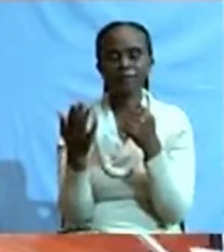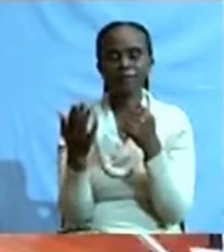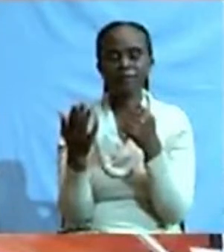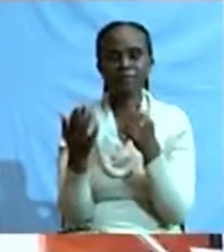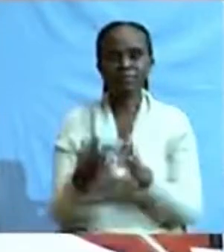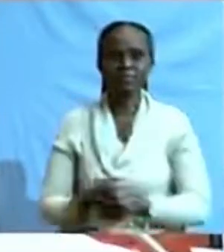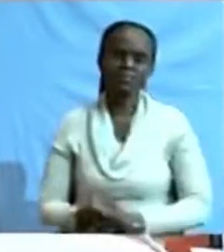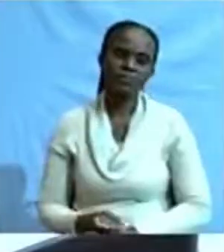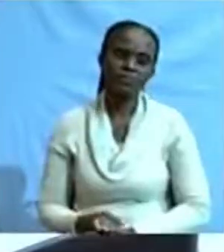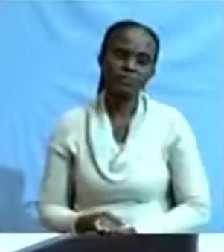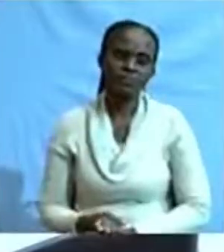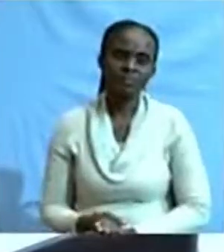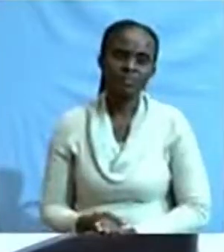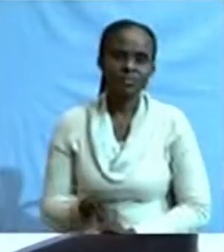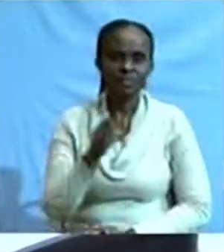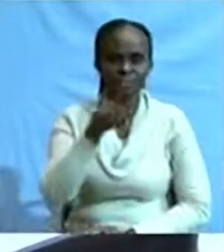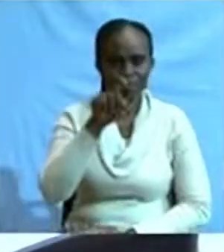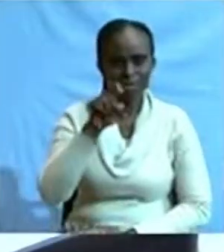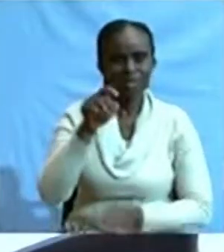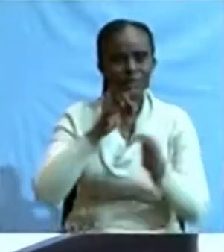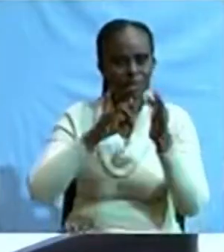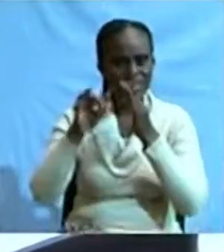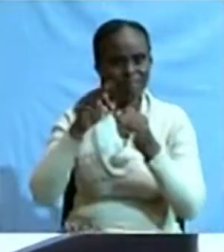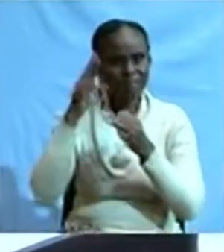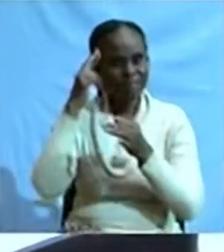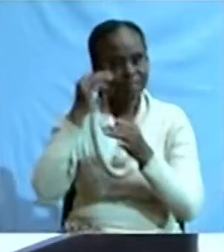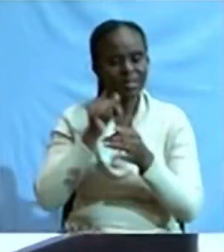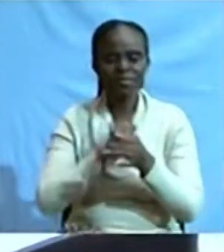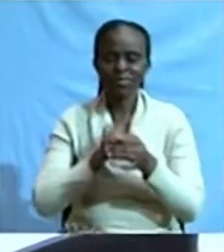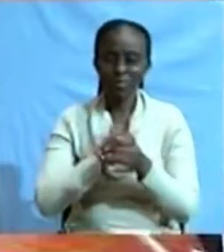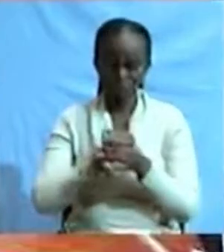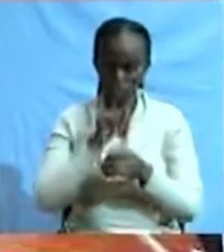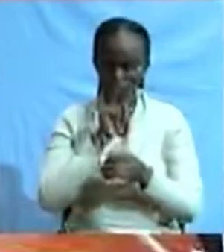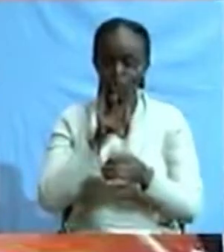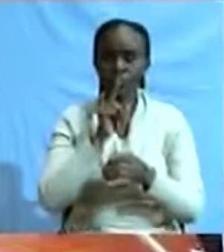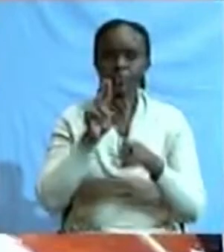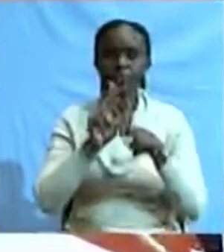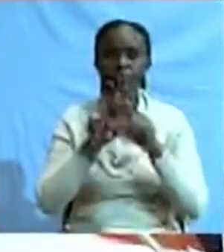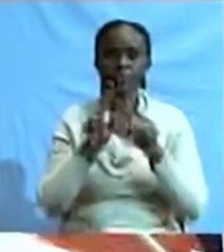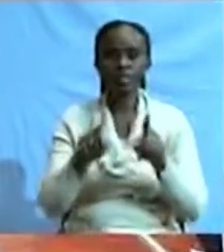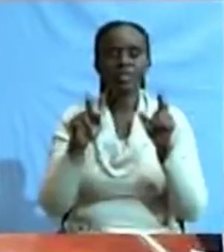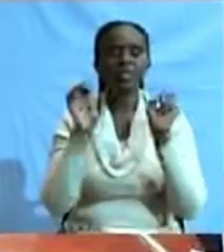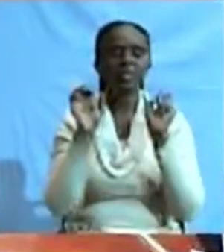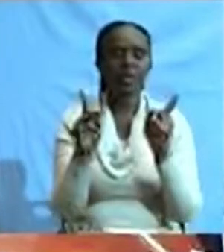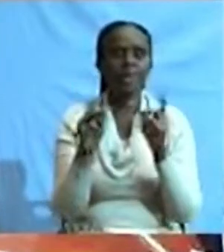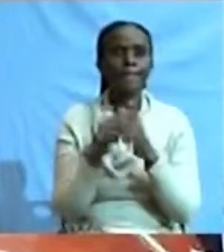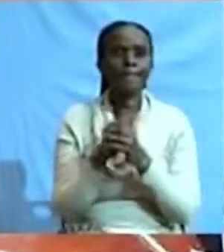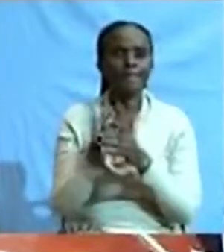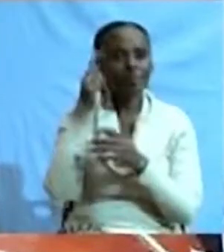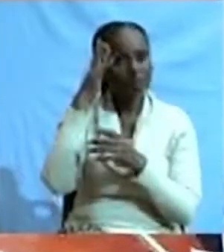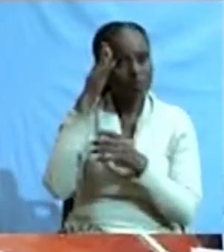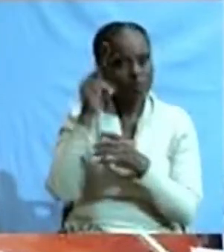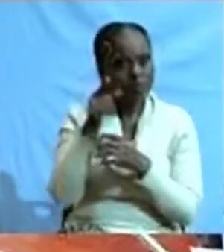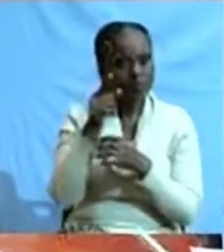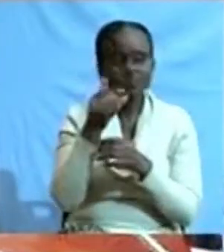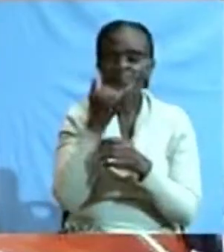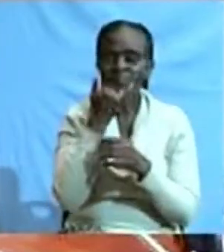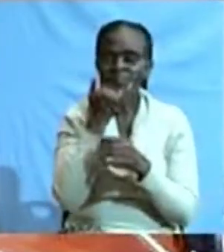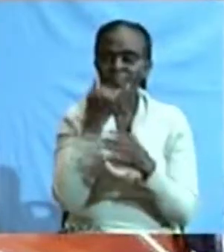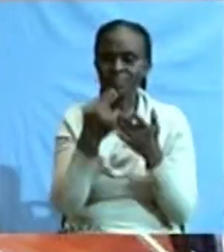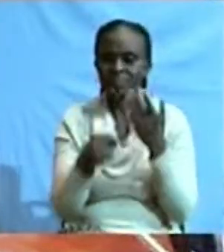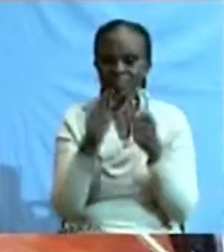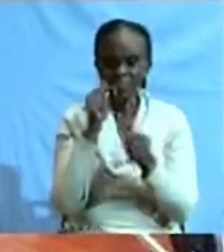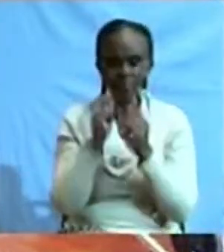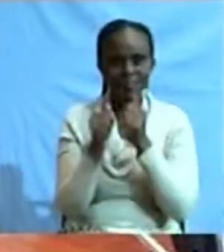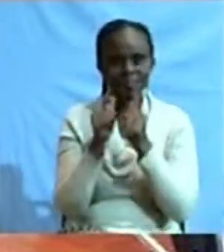we're supposed to go through a reasons for the query. Sure, Chair. Okay. So the reason for the query: due